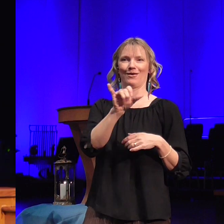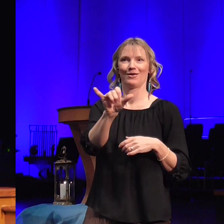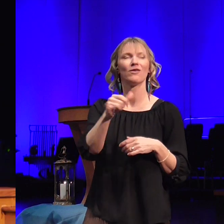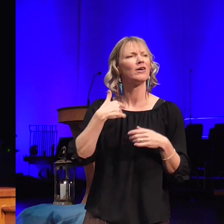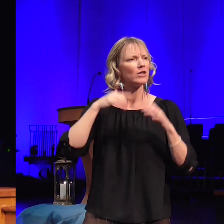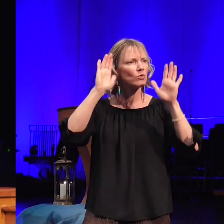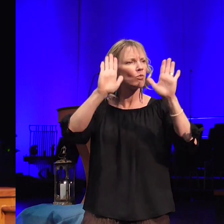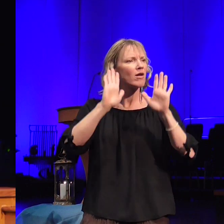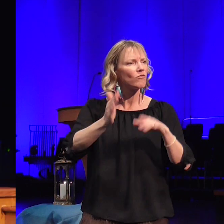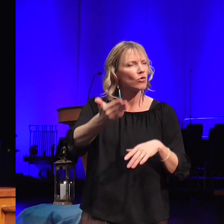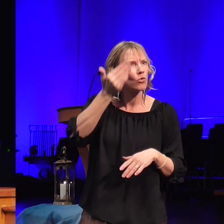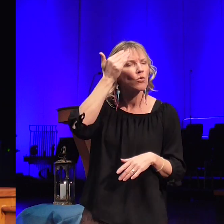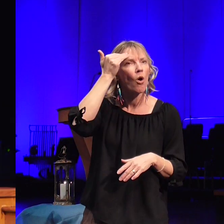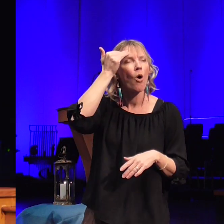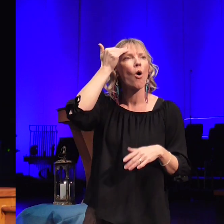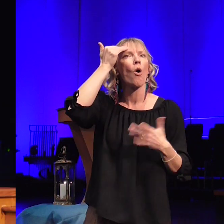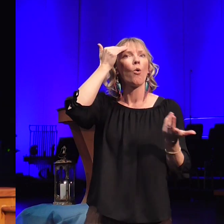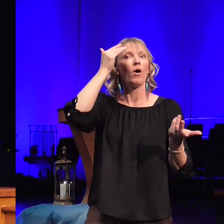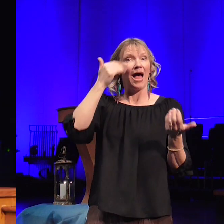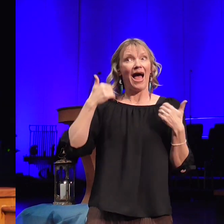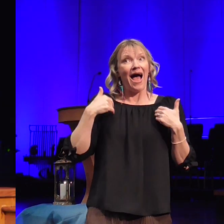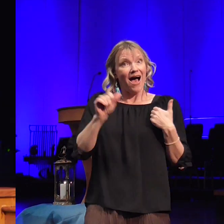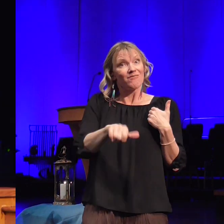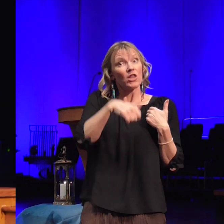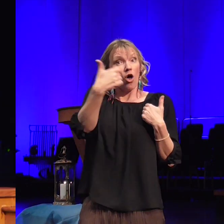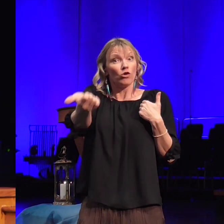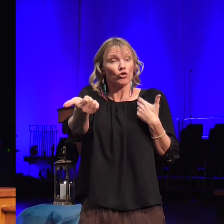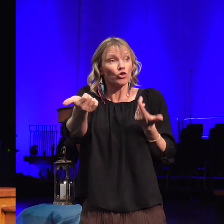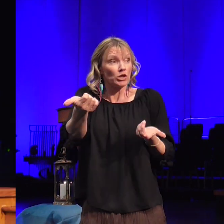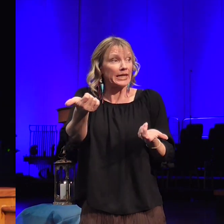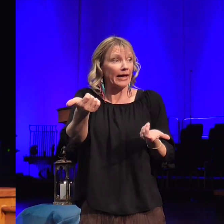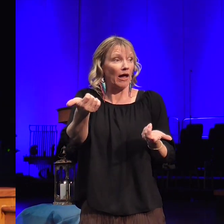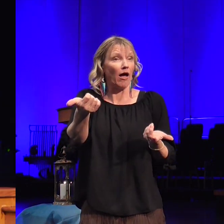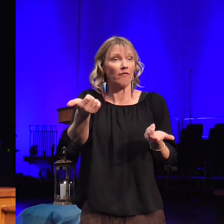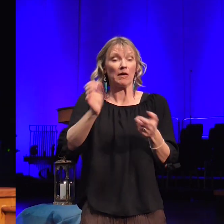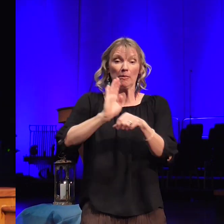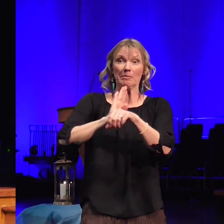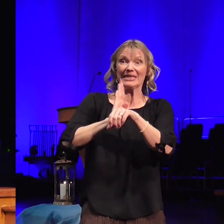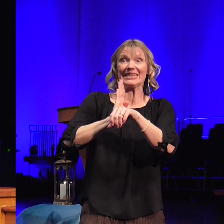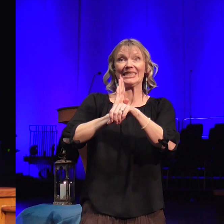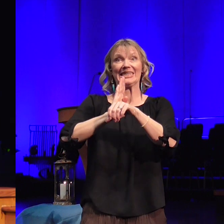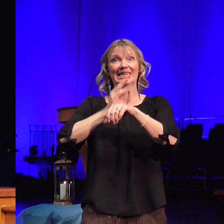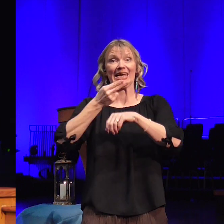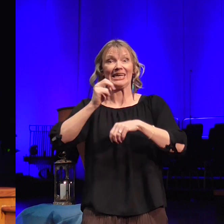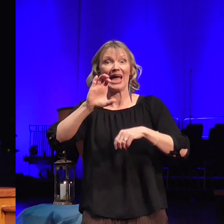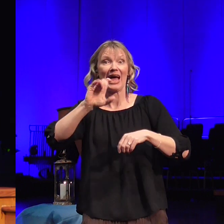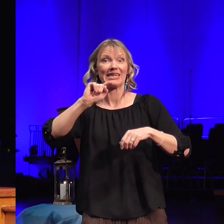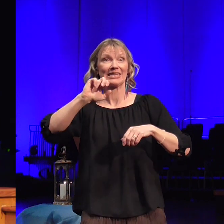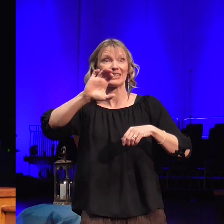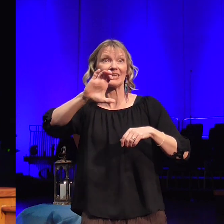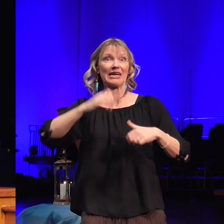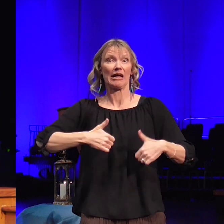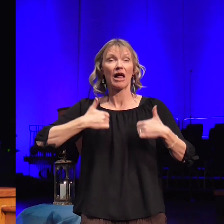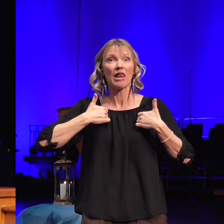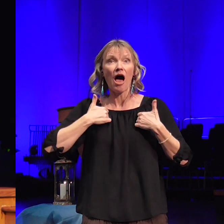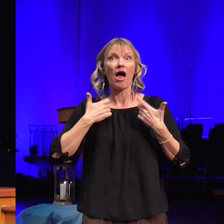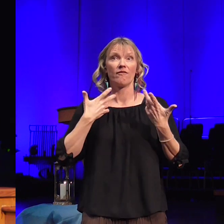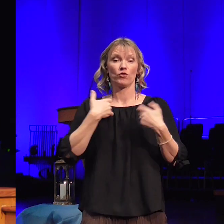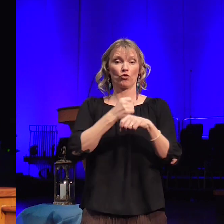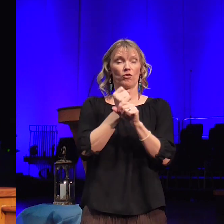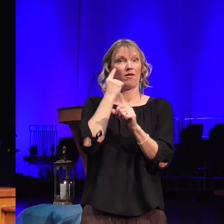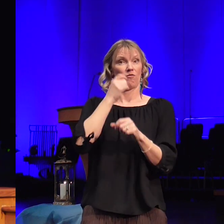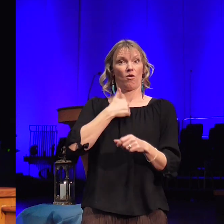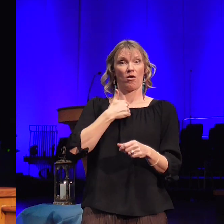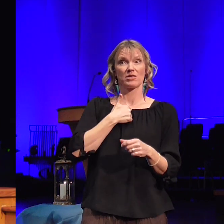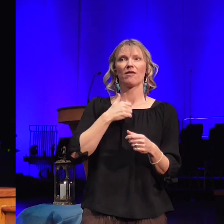to know that there is an alternative to a busy, hectic life to create for us? Mm-hmm. You